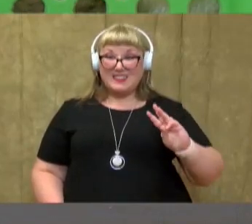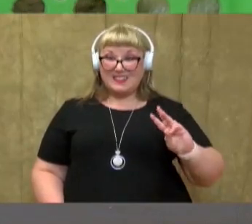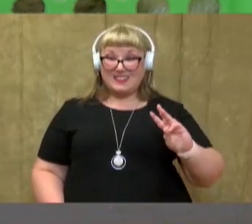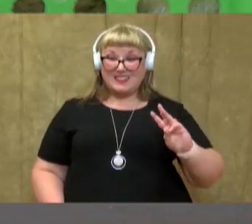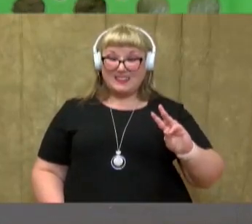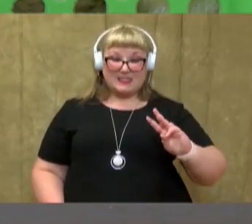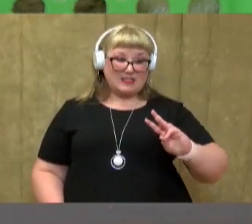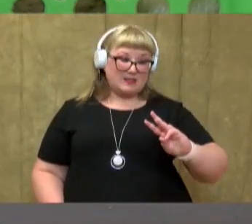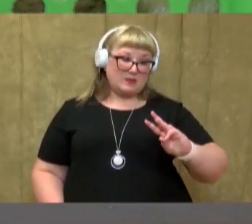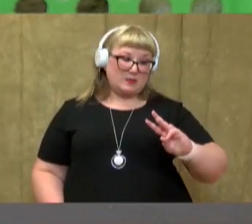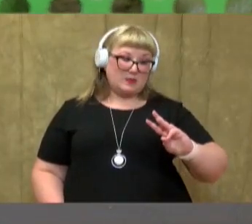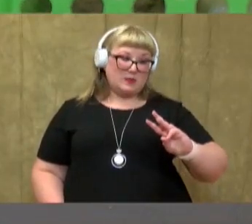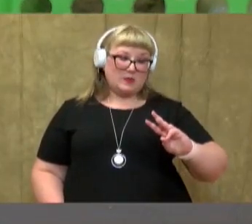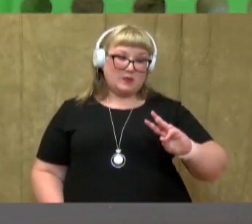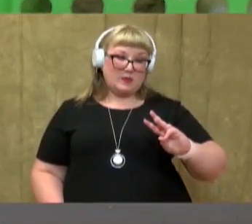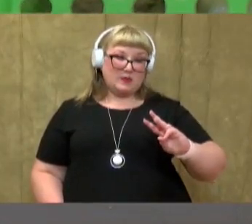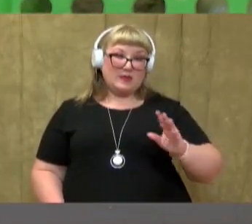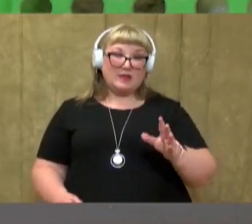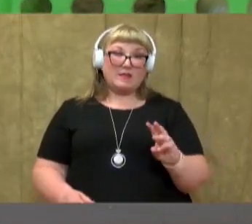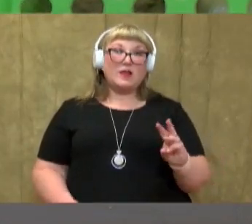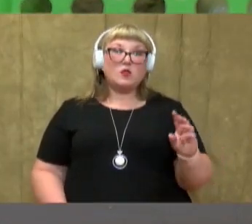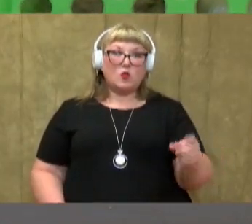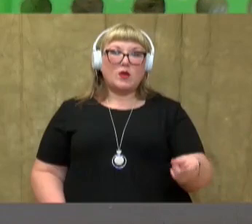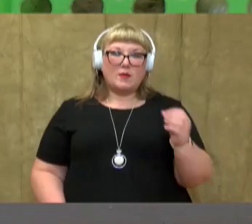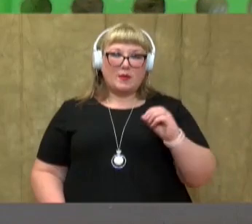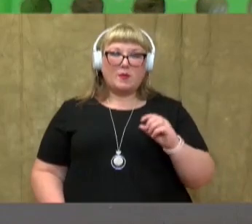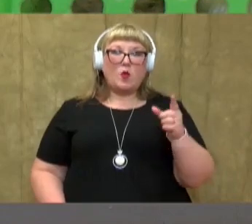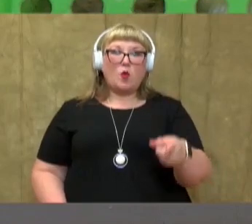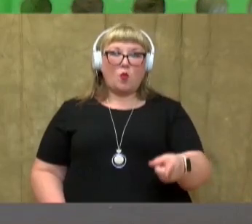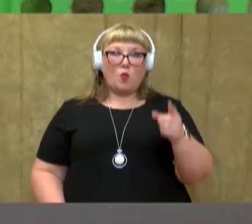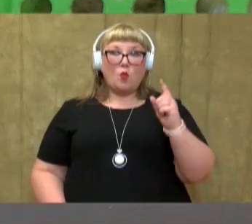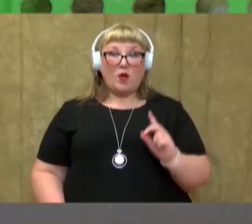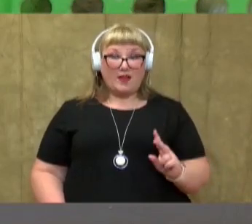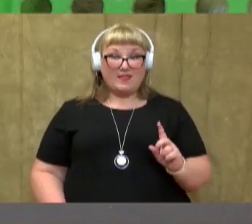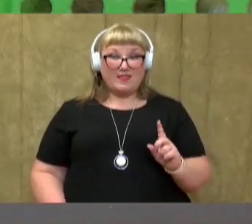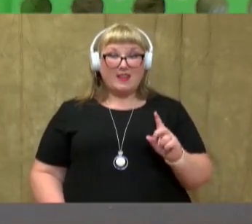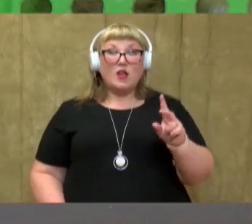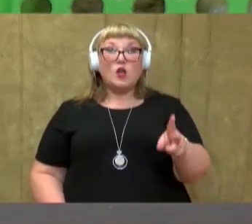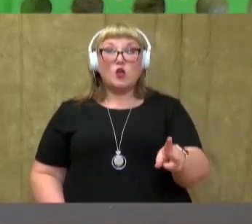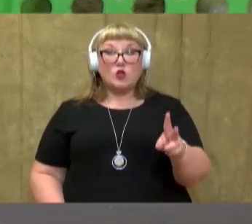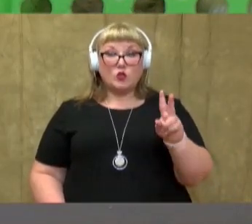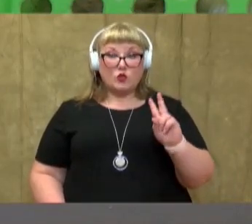1, 2, 3, 4, 5, 6 guinea pigs in our blue basket. Count with me as we put them back in.